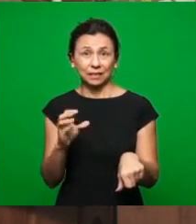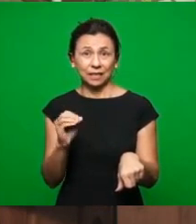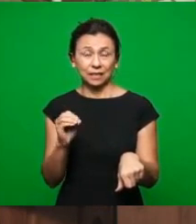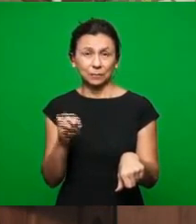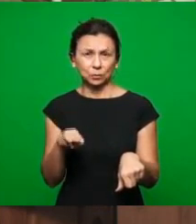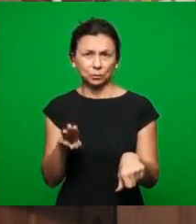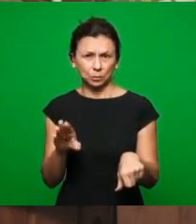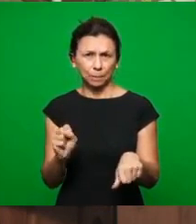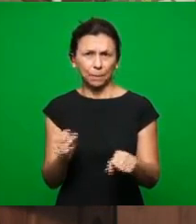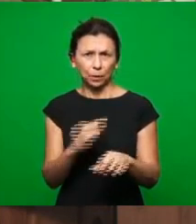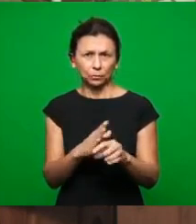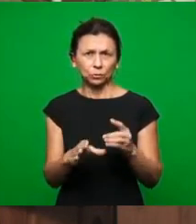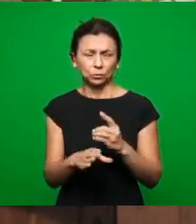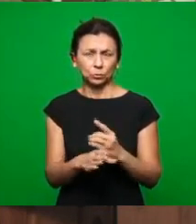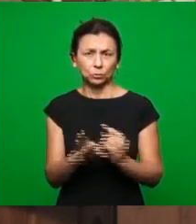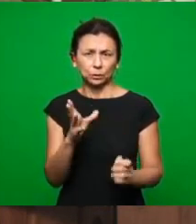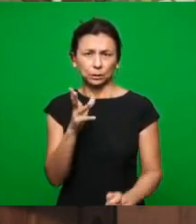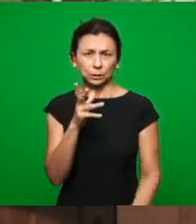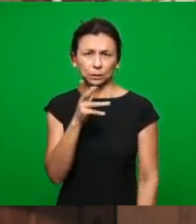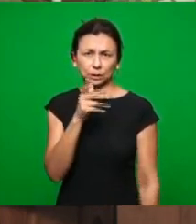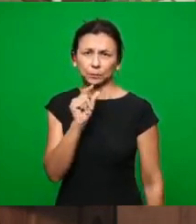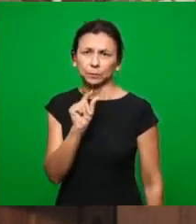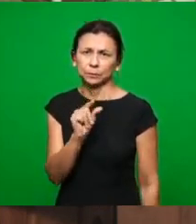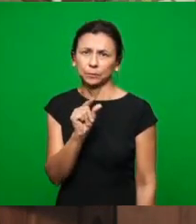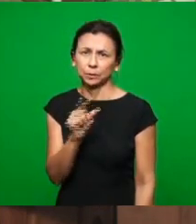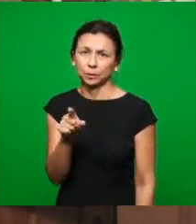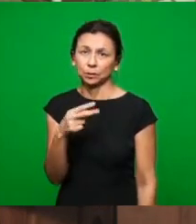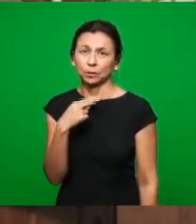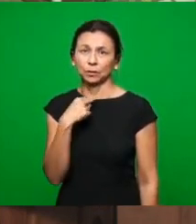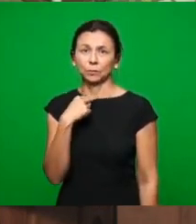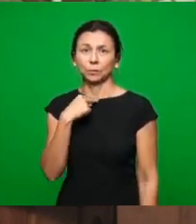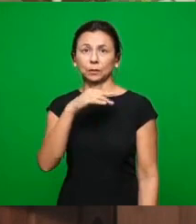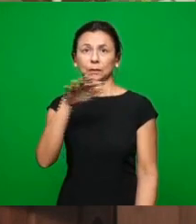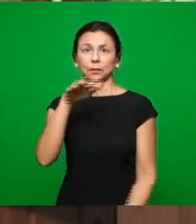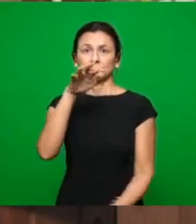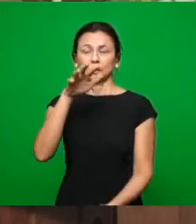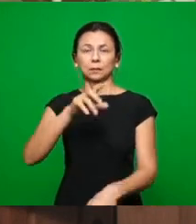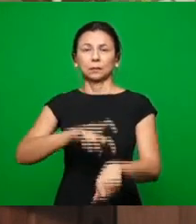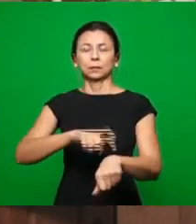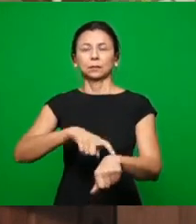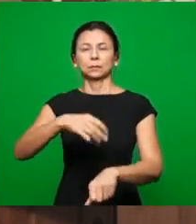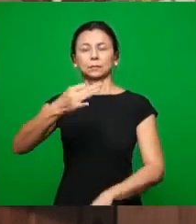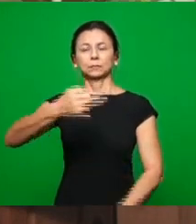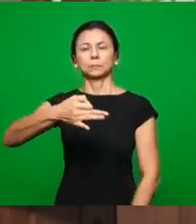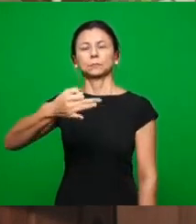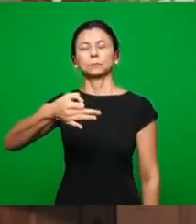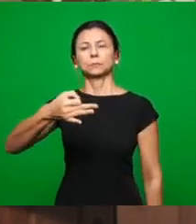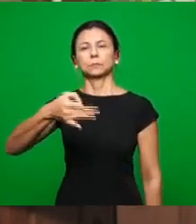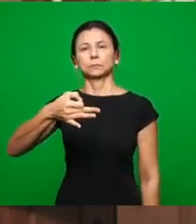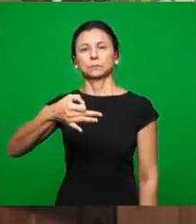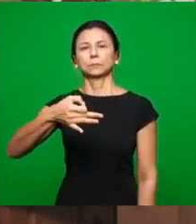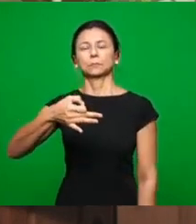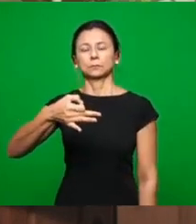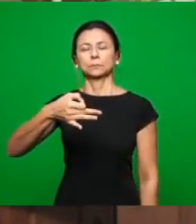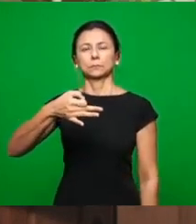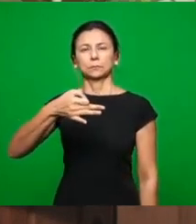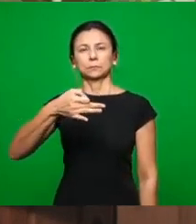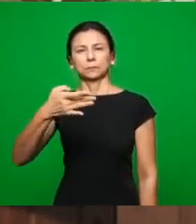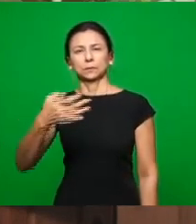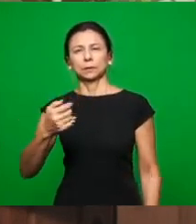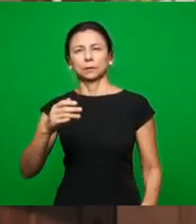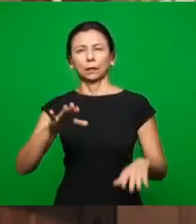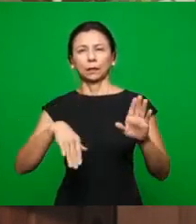Okay, so prolong a little more than 10 minutes. We're not going to do this because our satellite has a time.